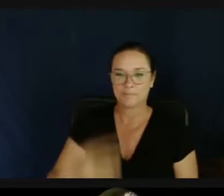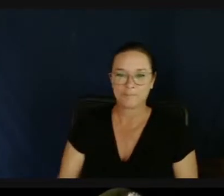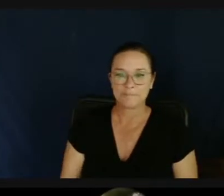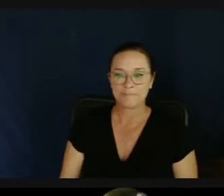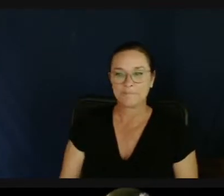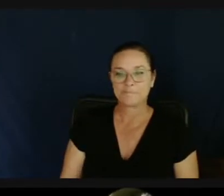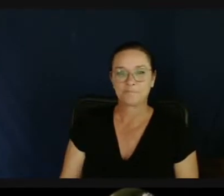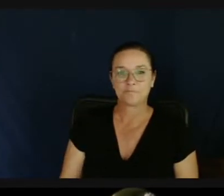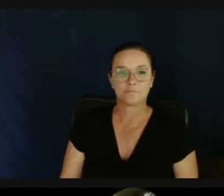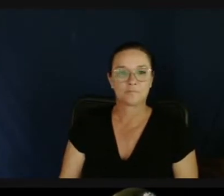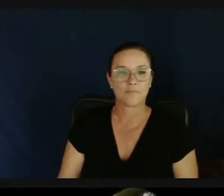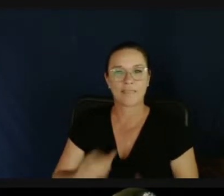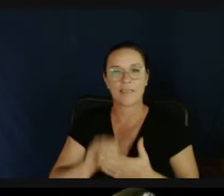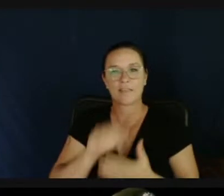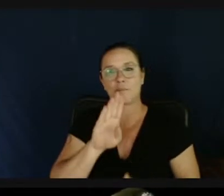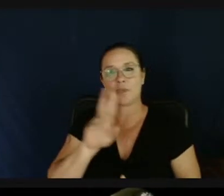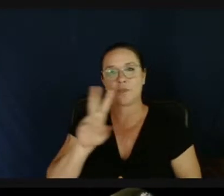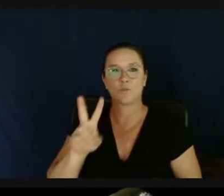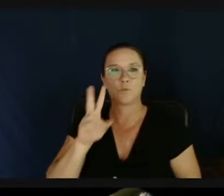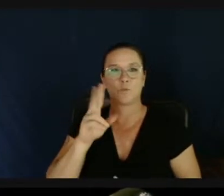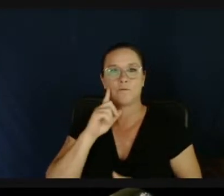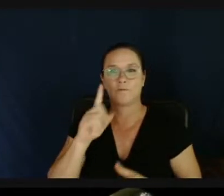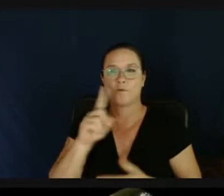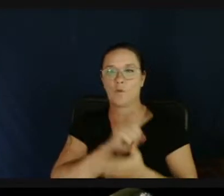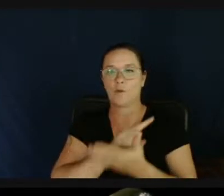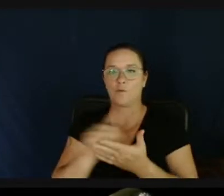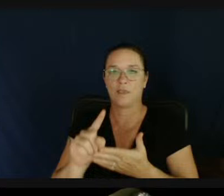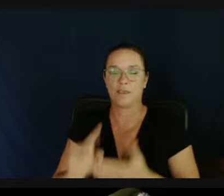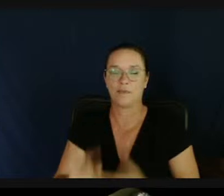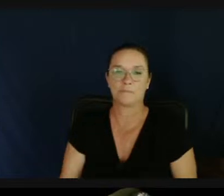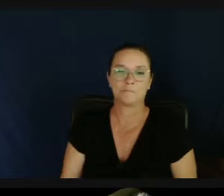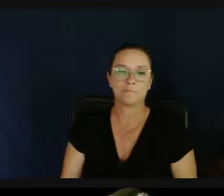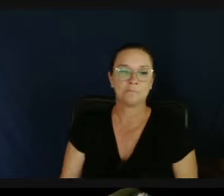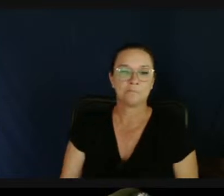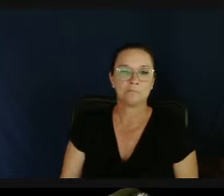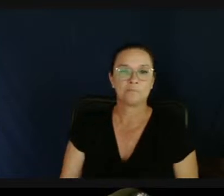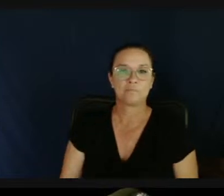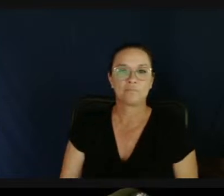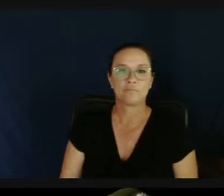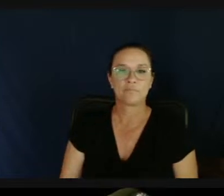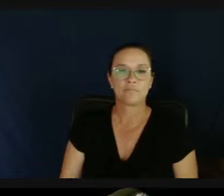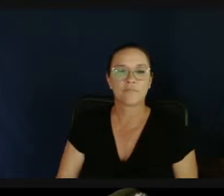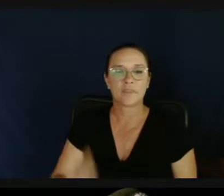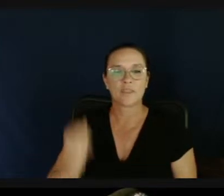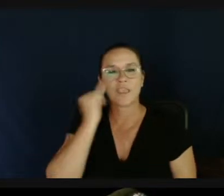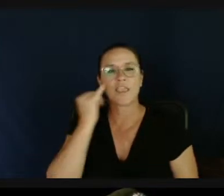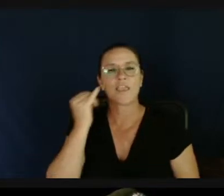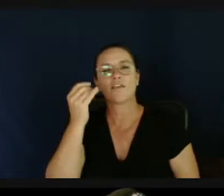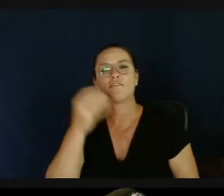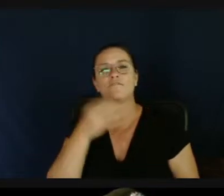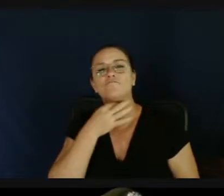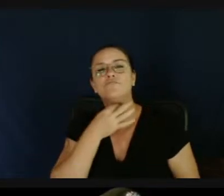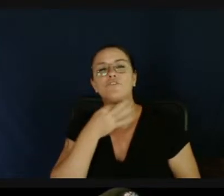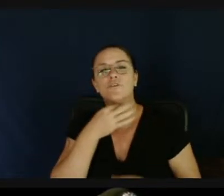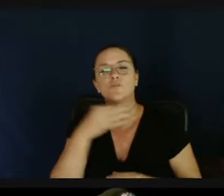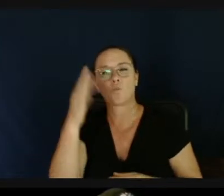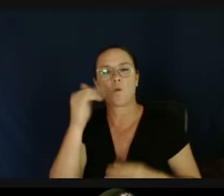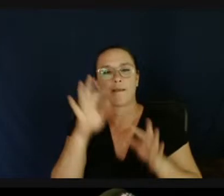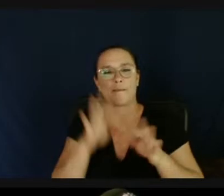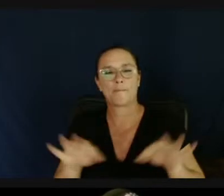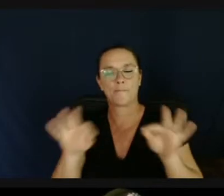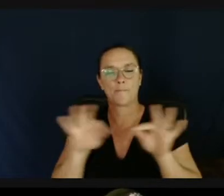So that's the B2 just for the last week. And if you're curious about the importance of this process, we've seen it over the years now,